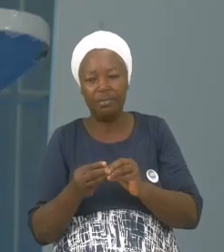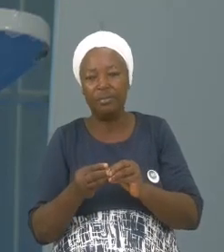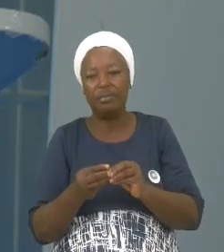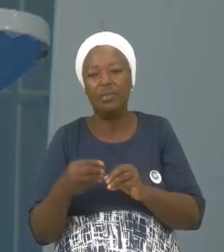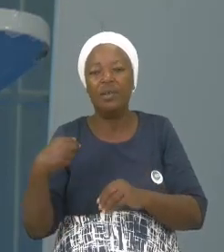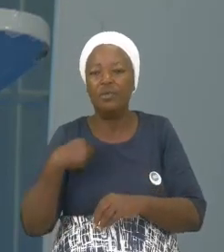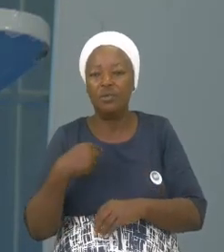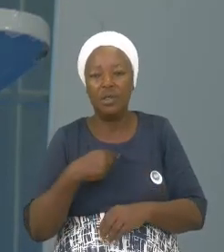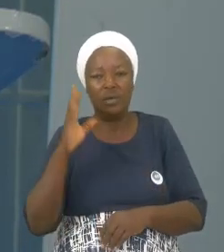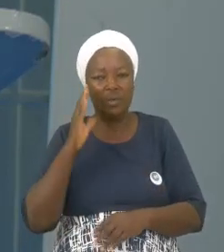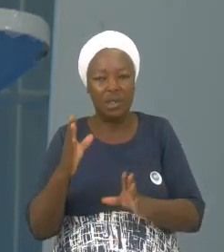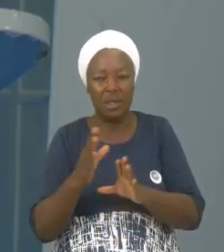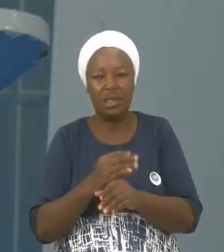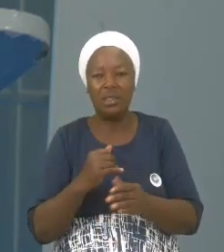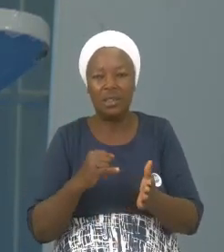well.